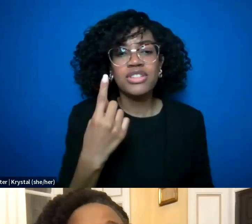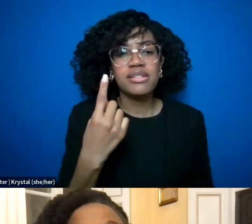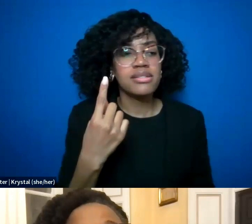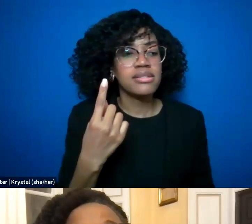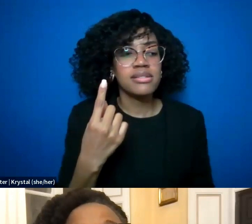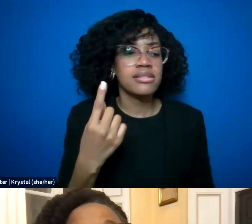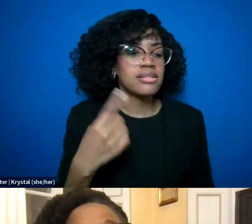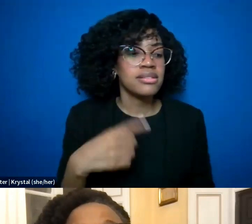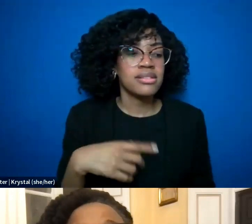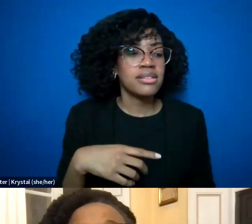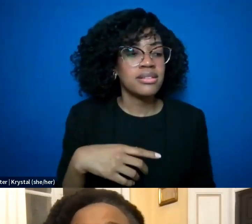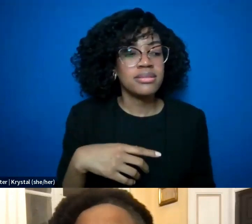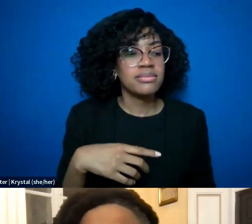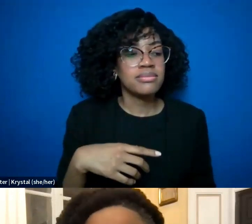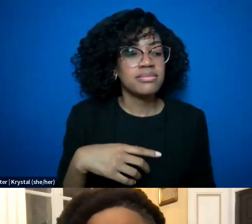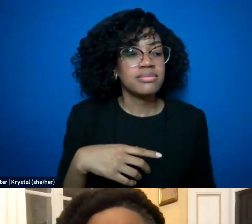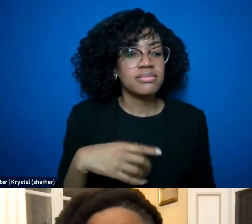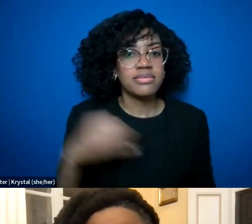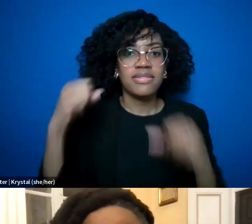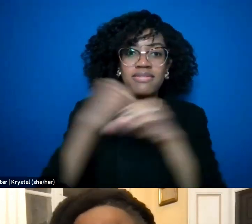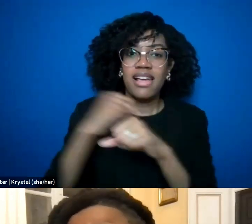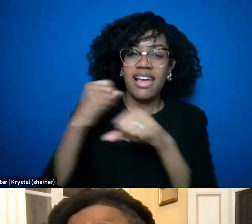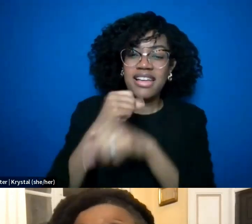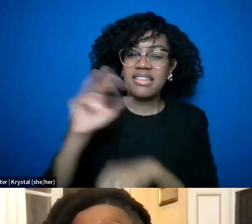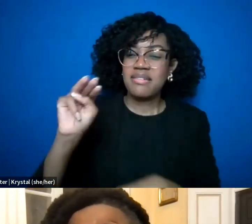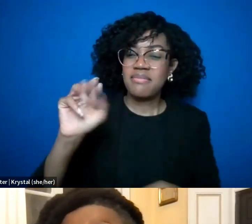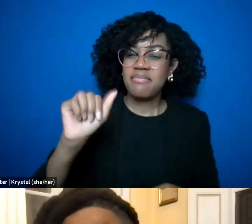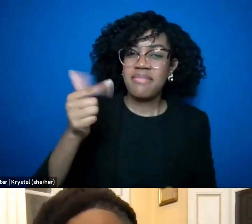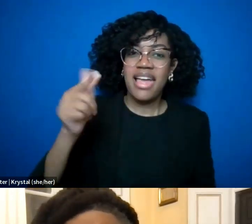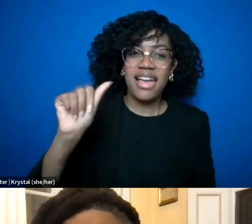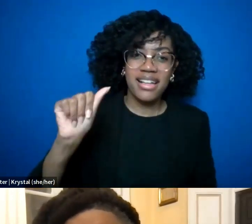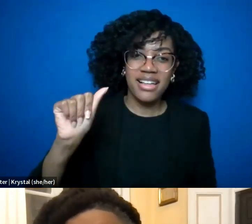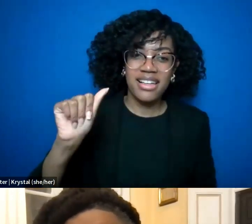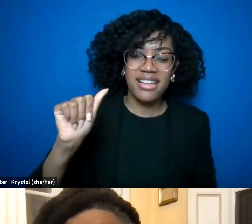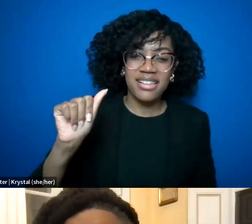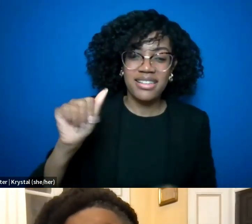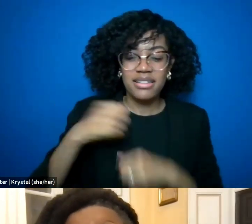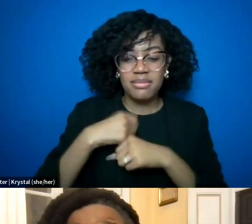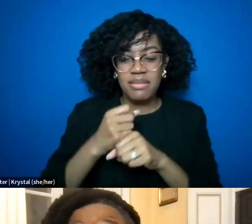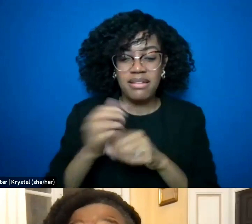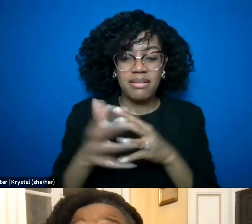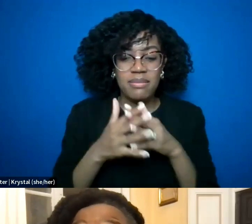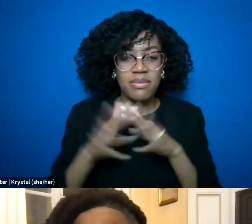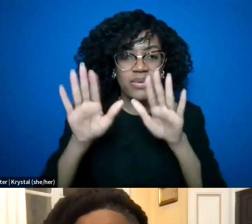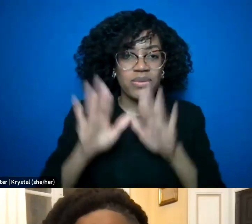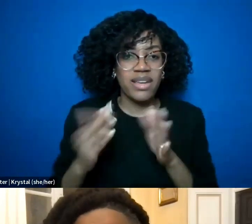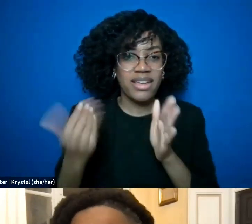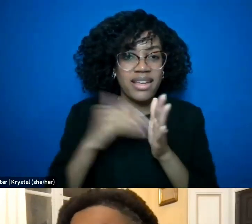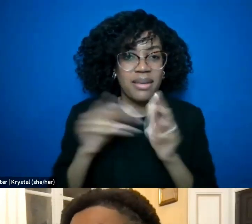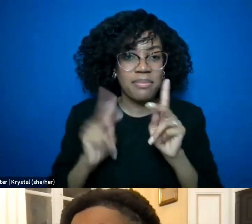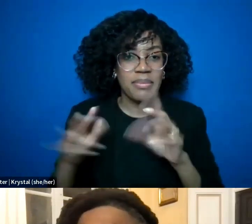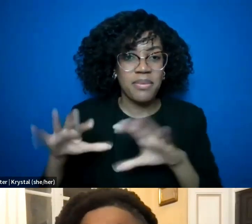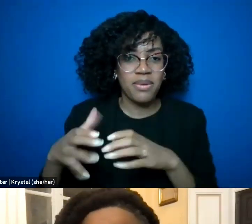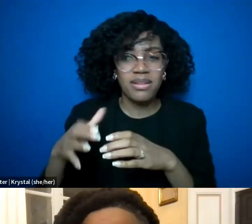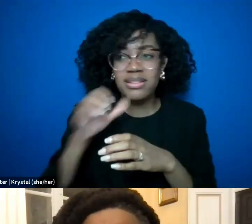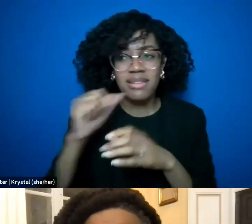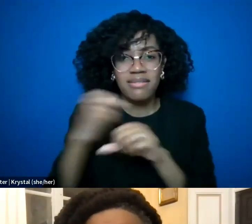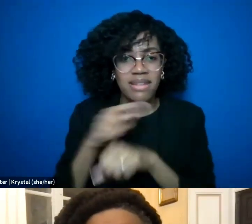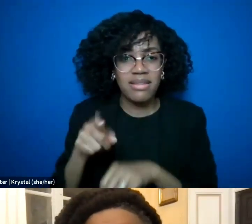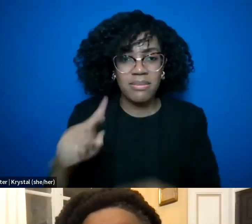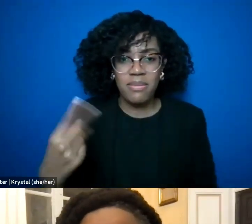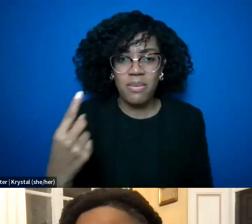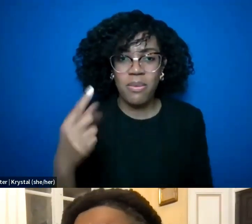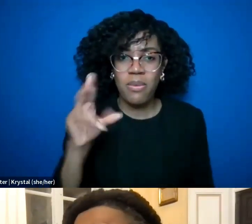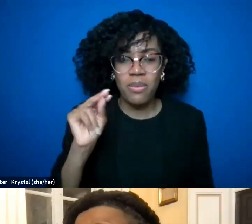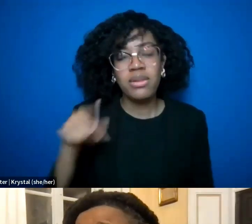primarily against the MAGA nation. Like I said, they're gonna do what they're gonna do. Our challenge is our allies.